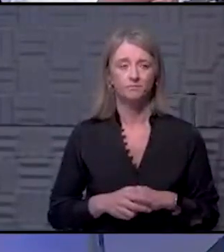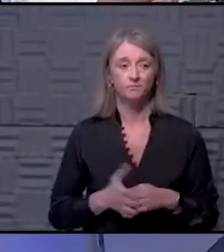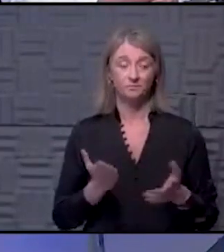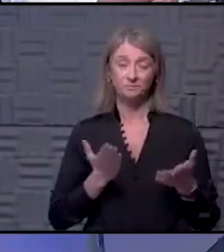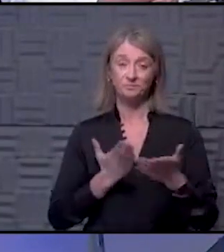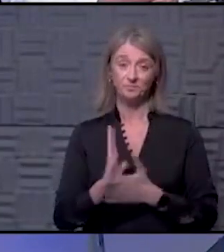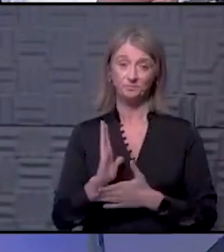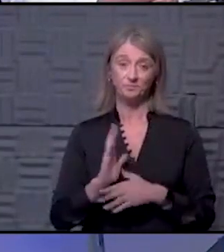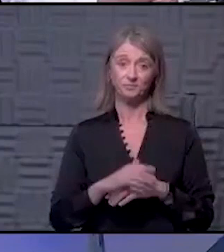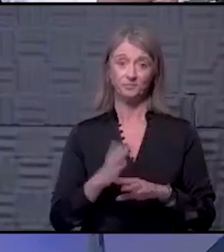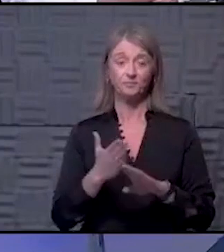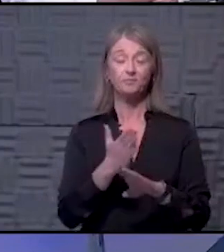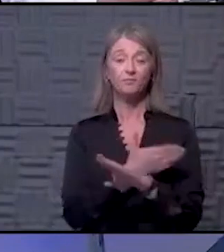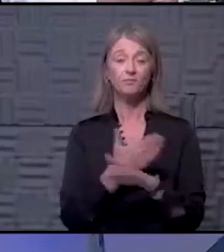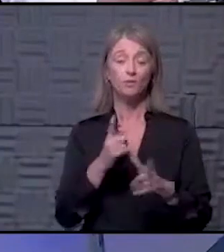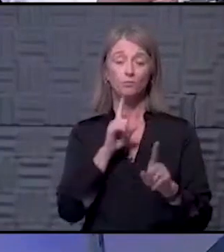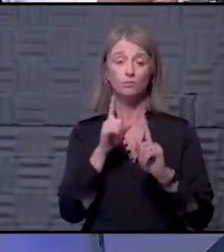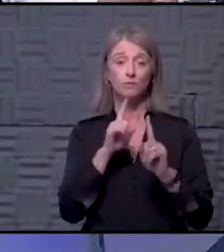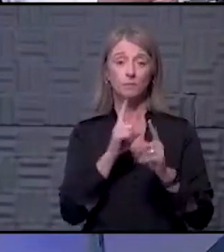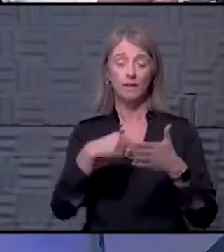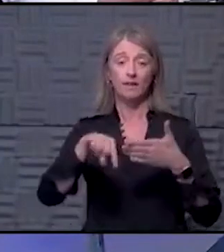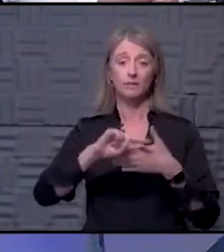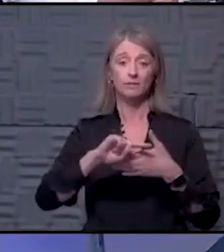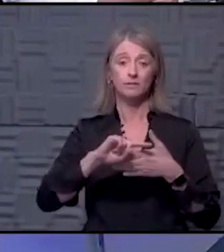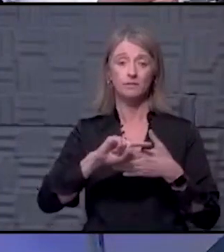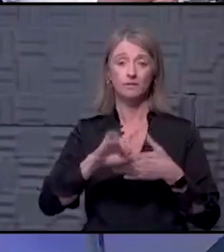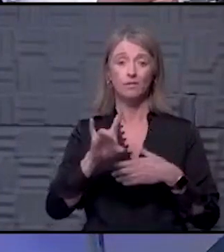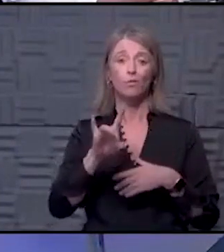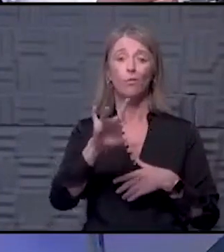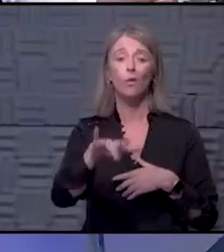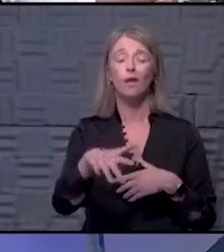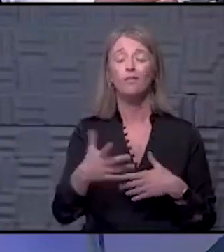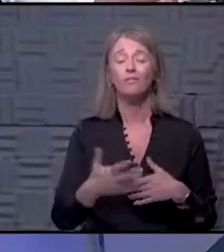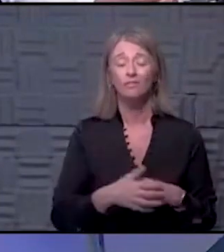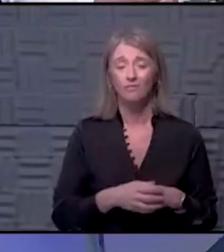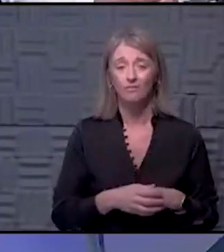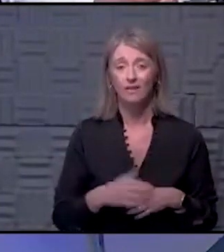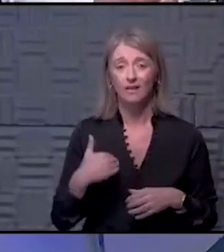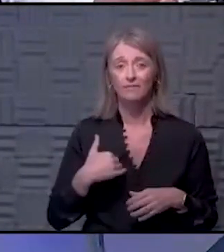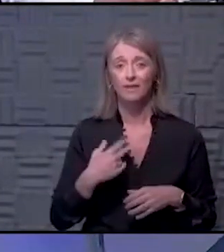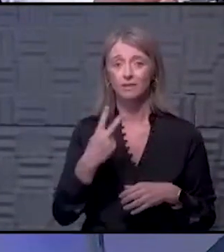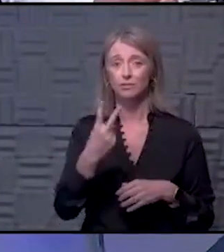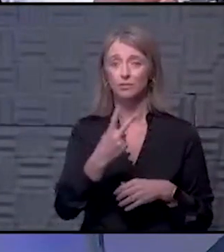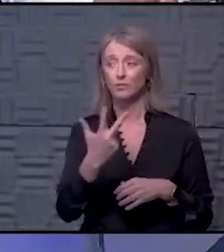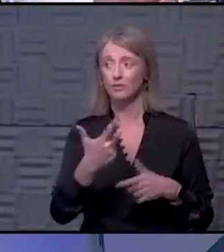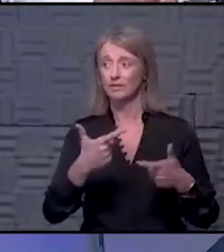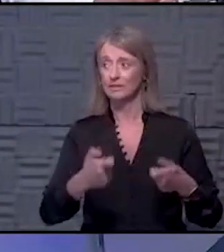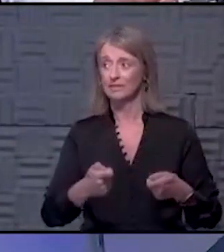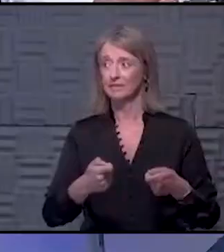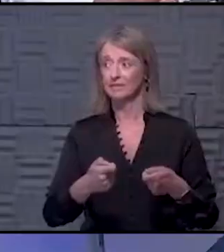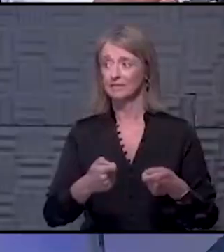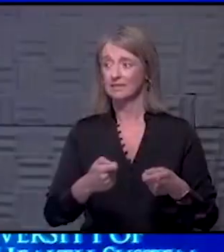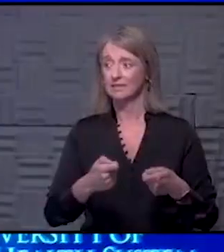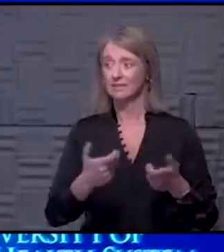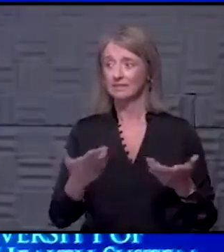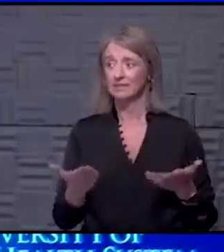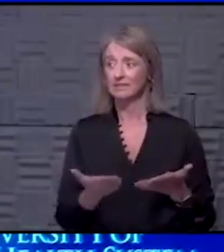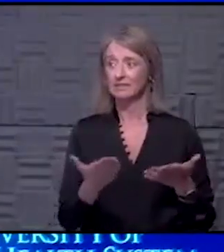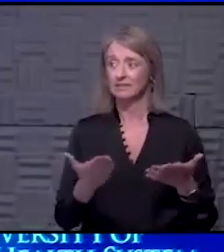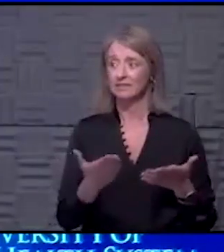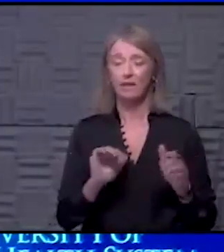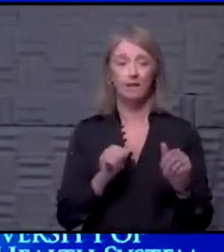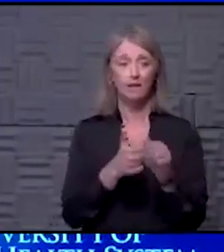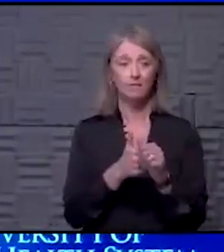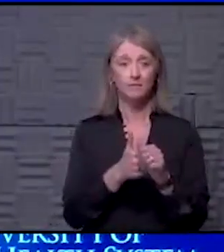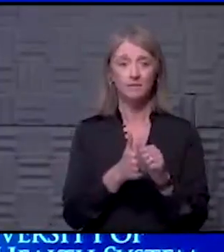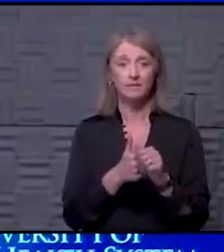All right. Before we talk about next week, I'll throw one out there because I've gotten 2 or 3 texts while we've been here on the update